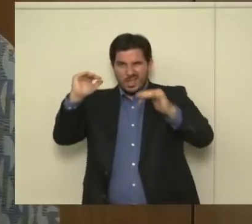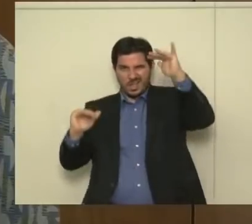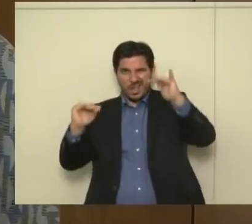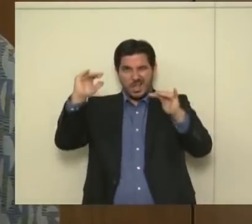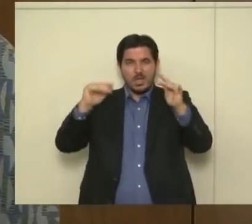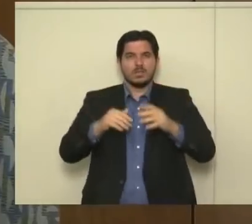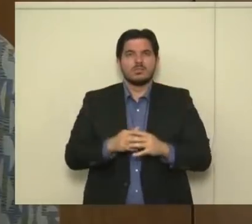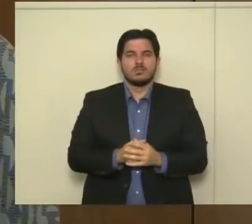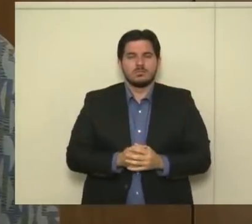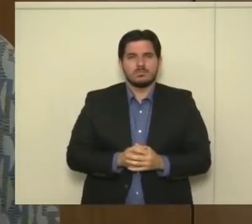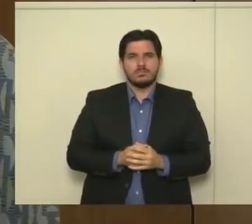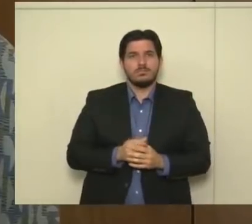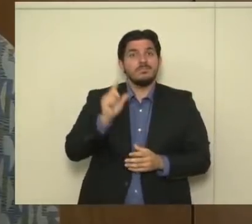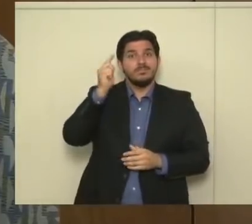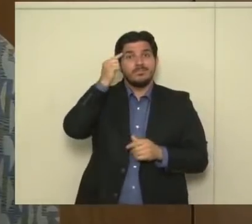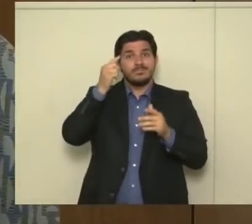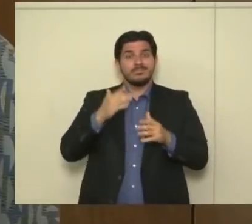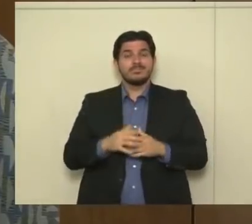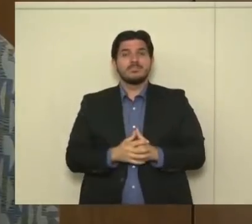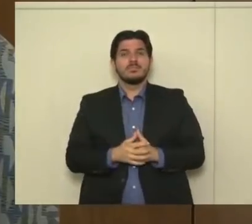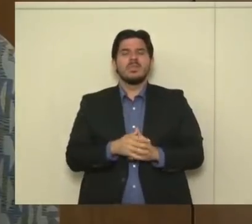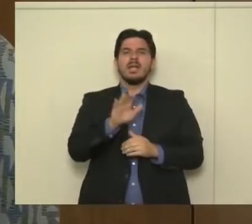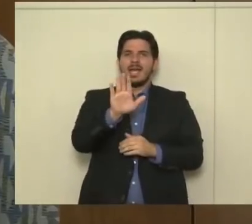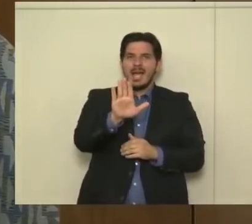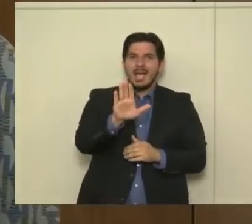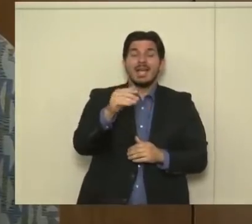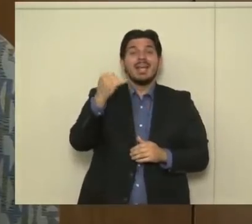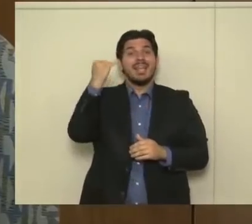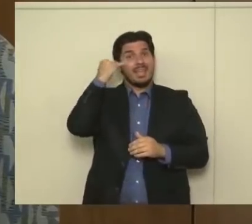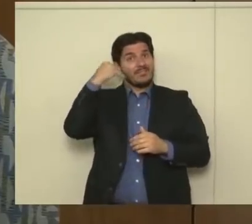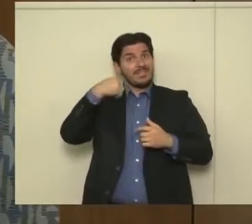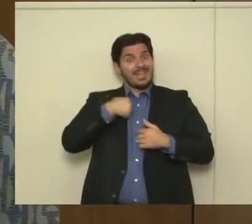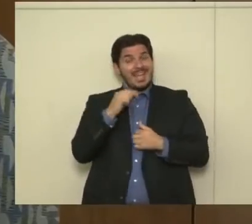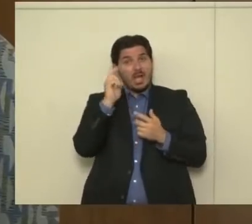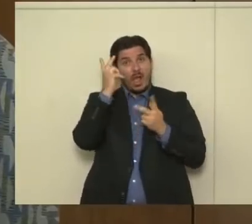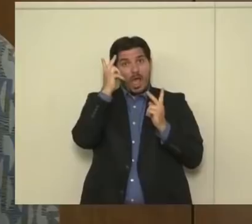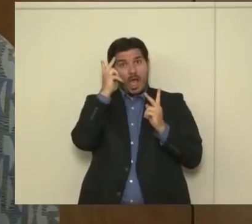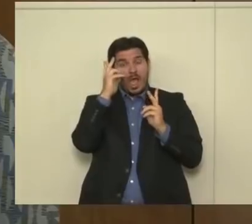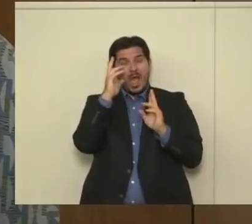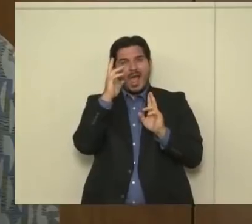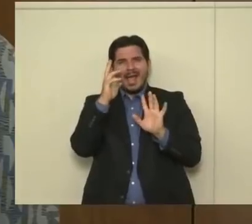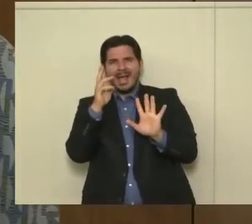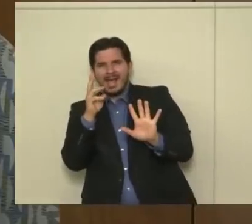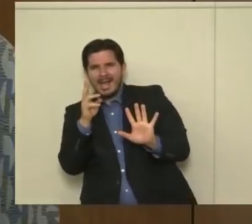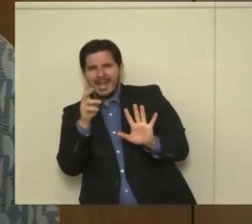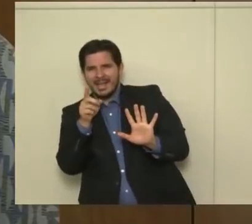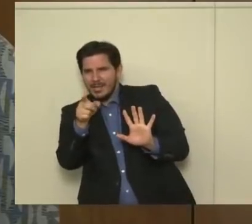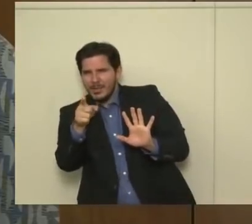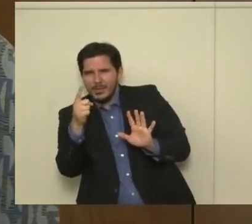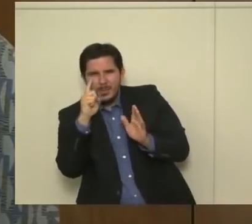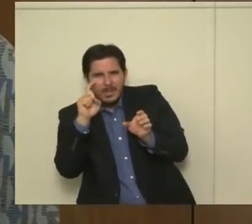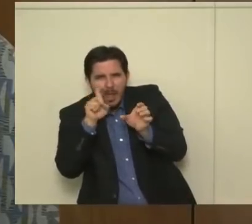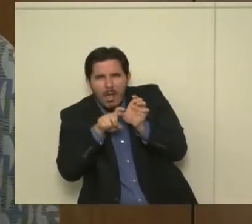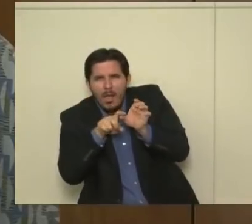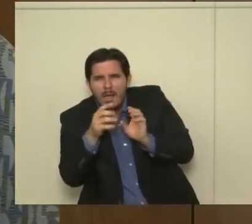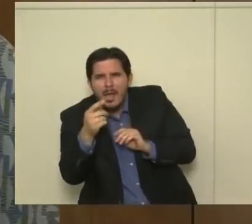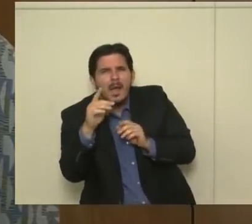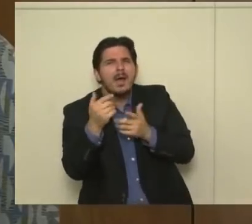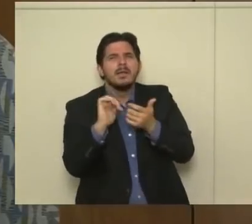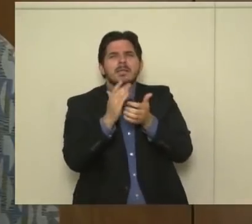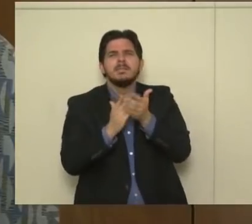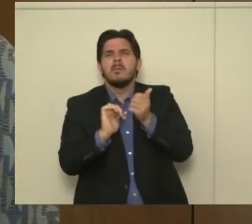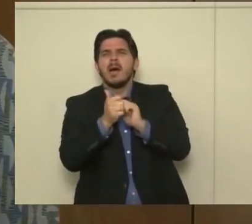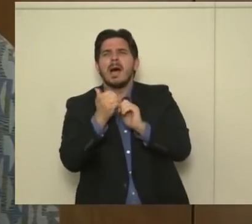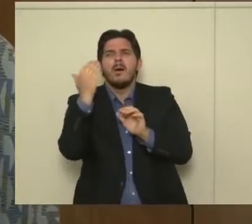would assume that you overheard a conversation I just had with Dr. Grace and my team yesterday and then today again